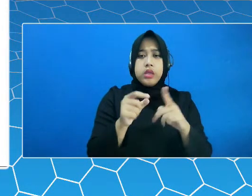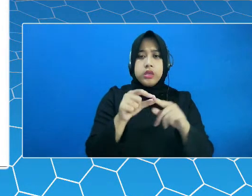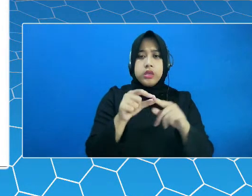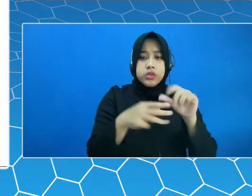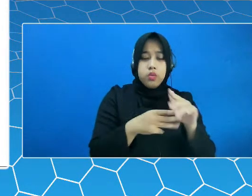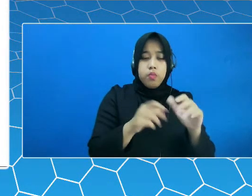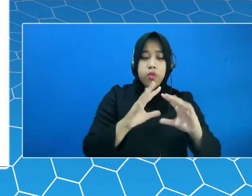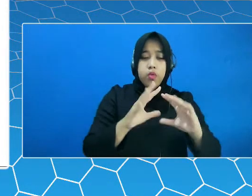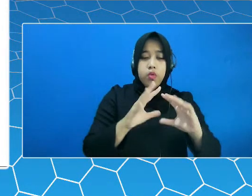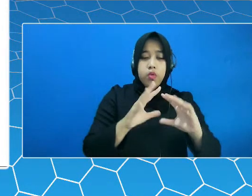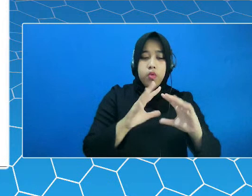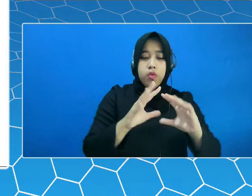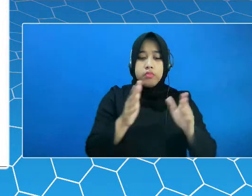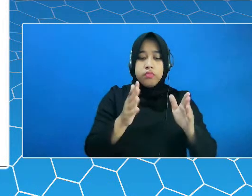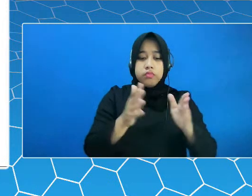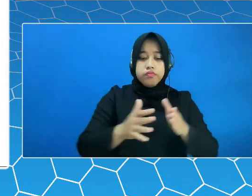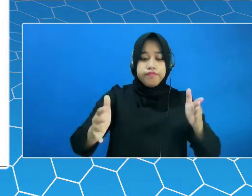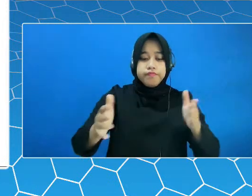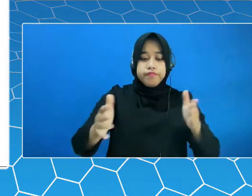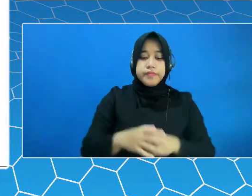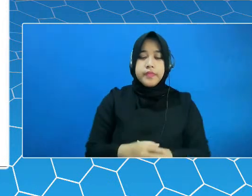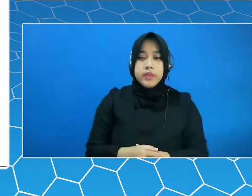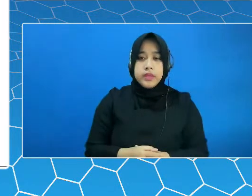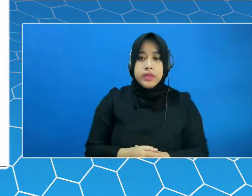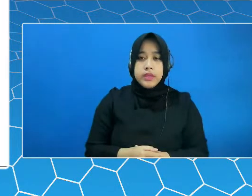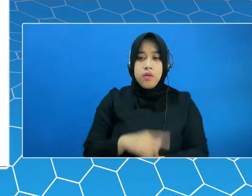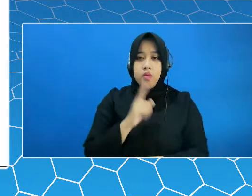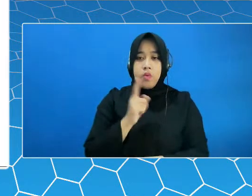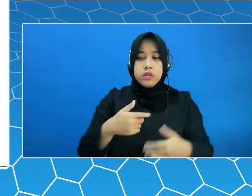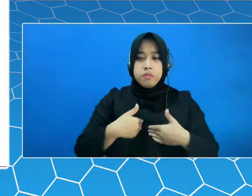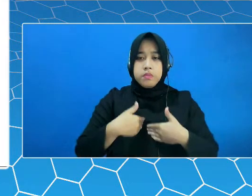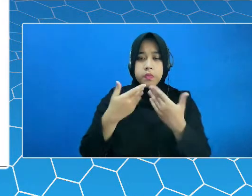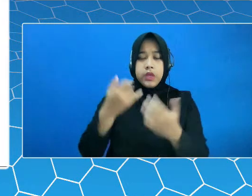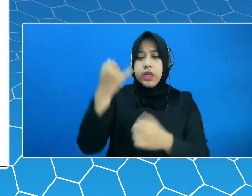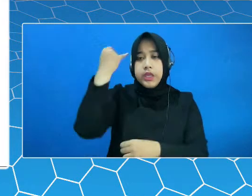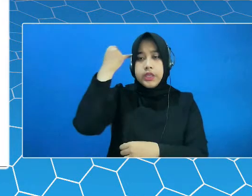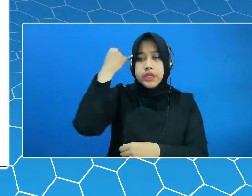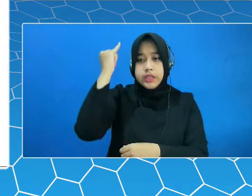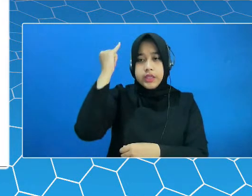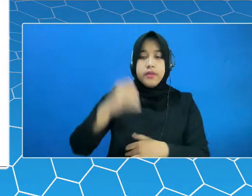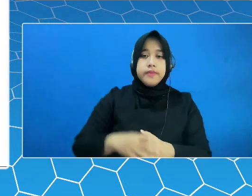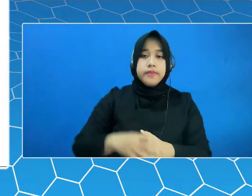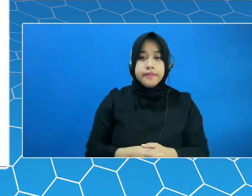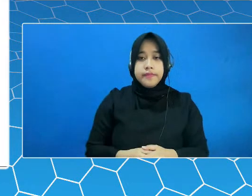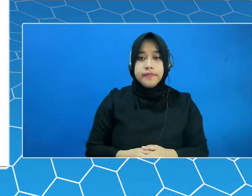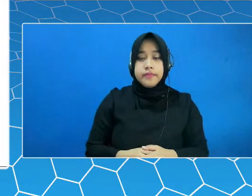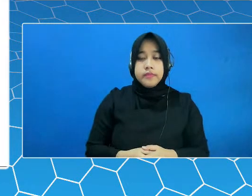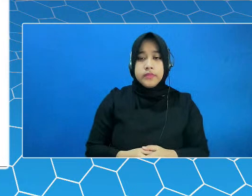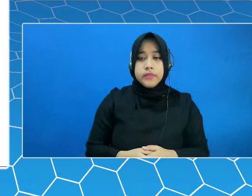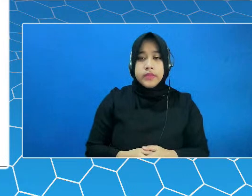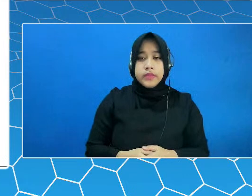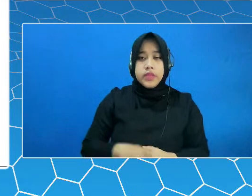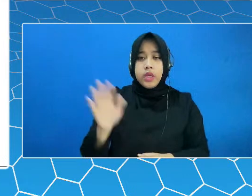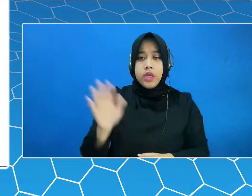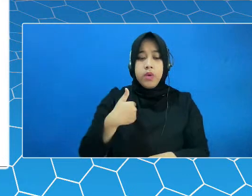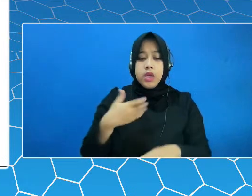provide insight into which is not currently available. Next slide, please.